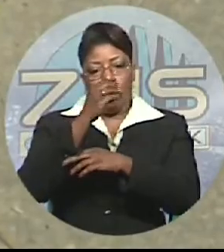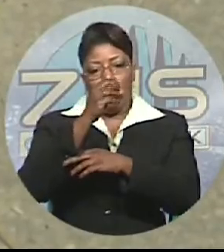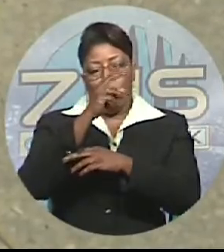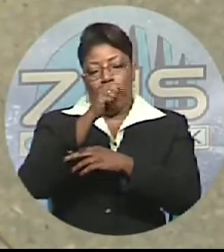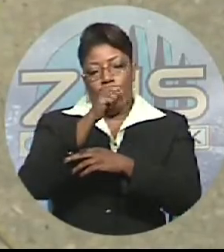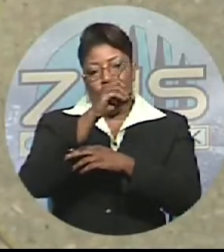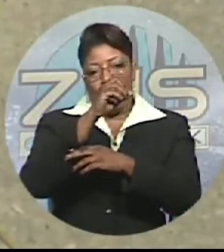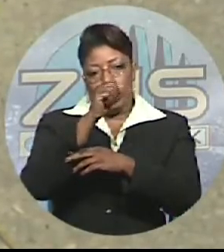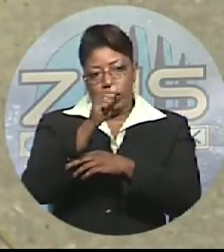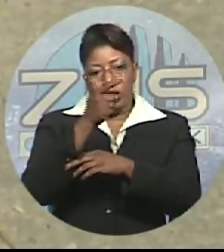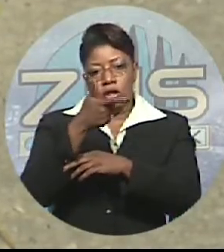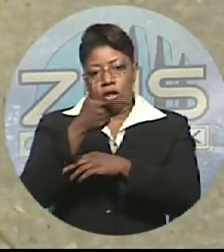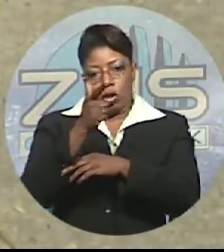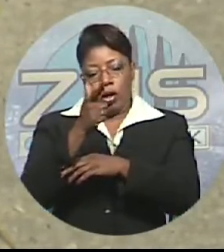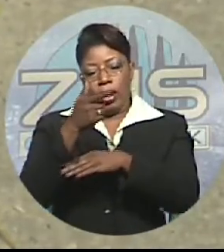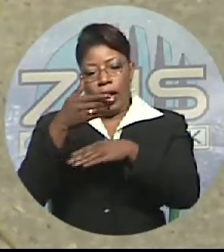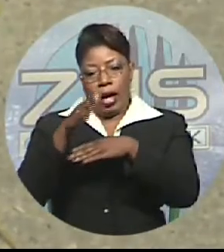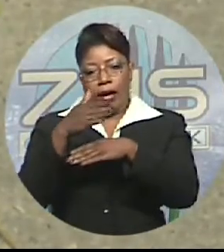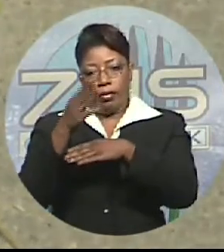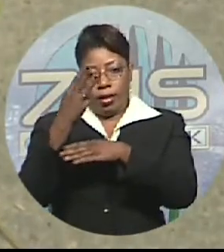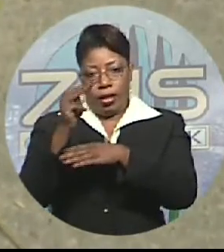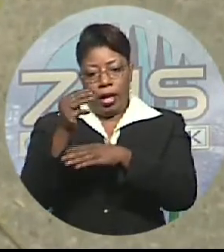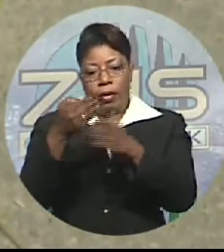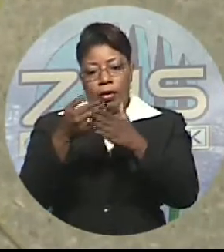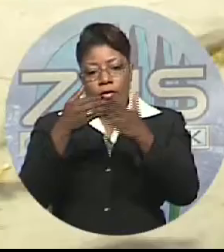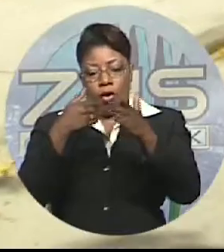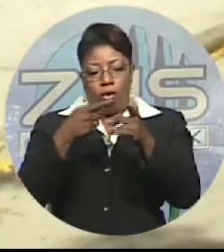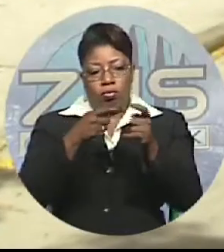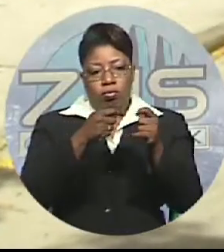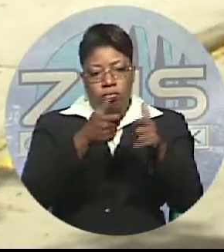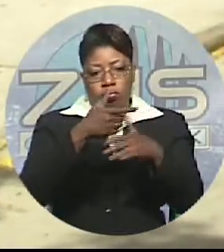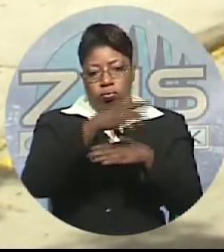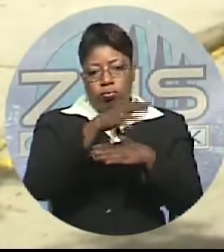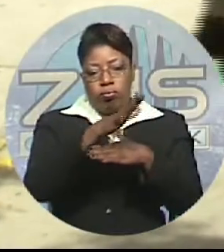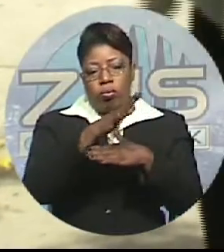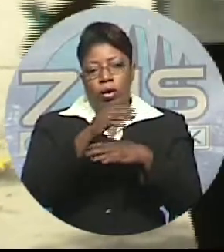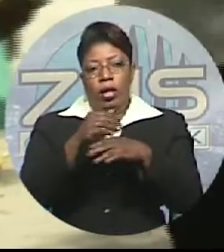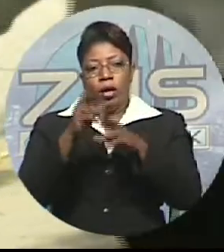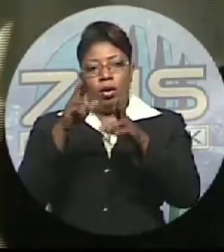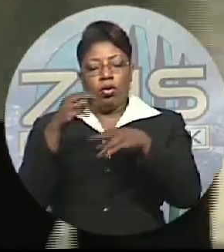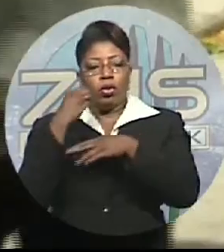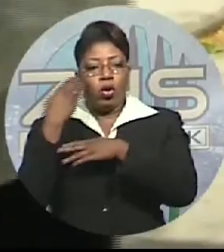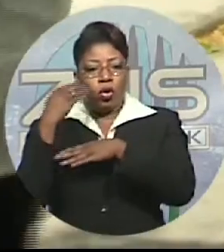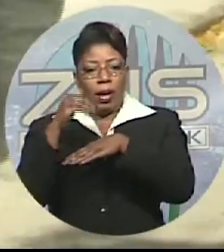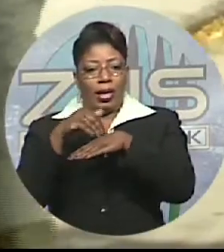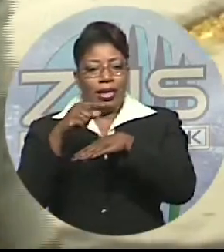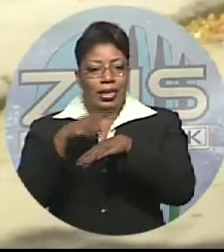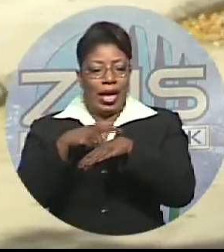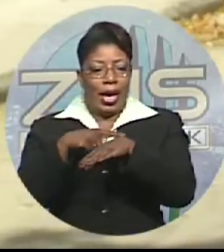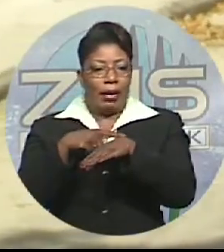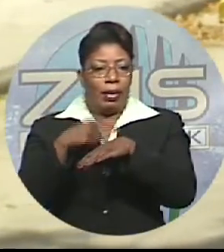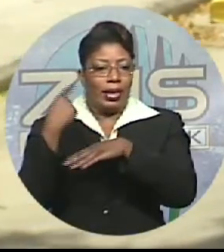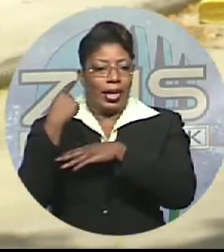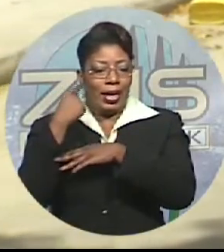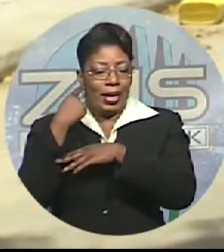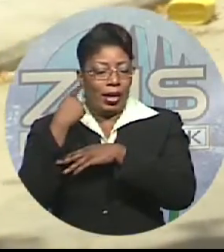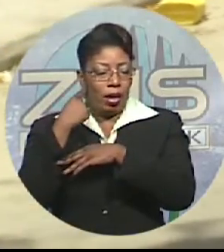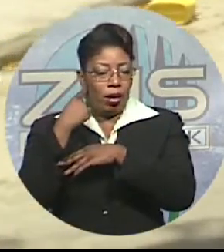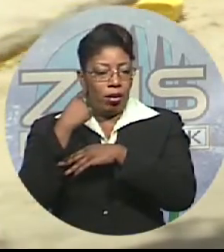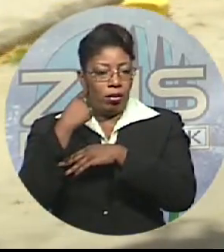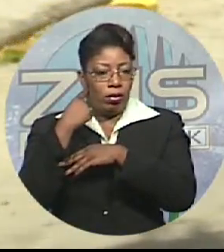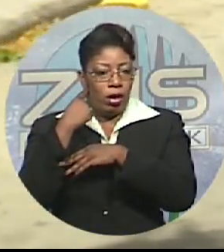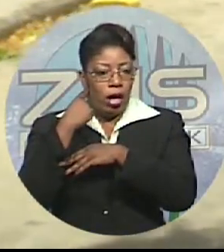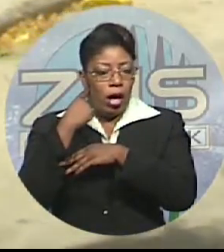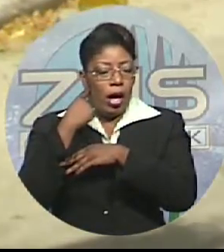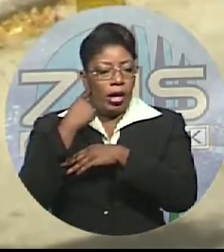several shots at them before speeding off. Both residents were at home at the time and remember hearing the gunshots, but for fear of